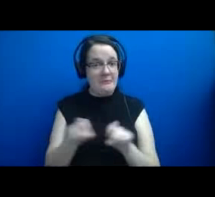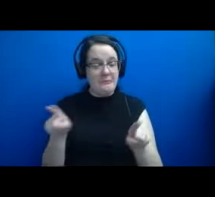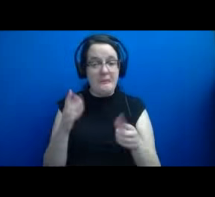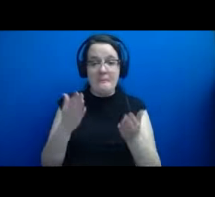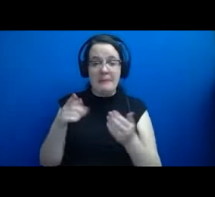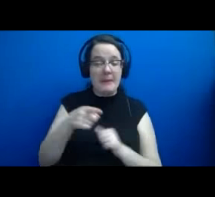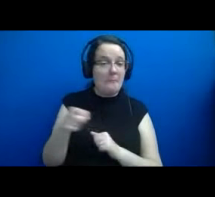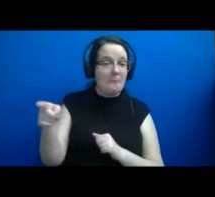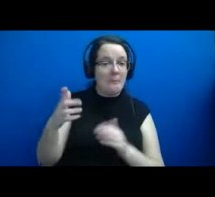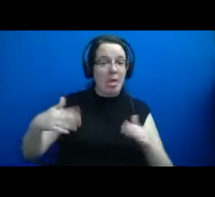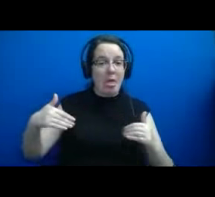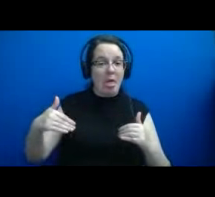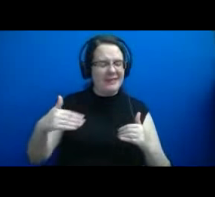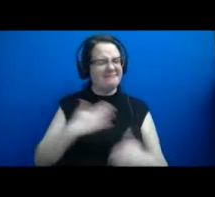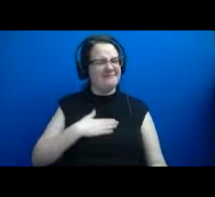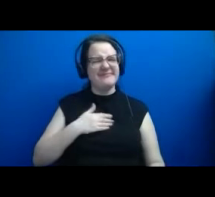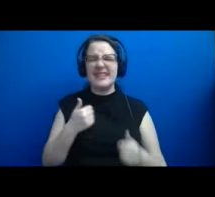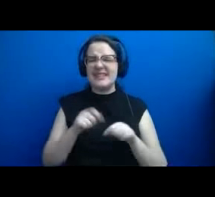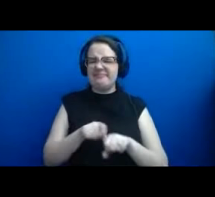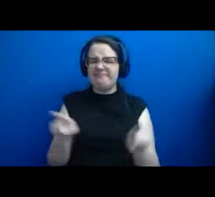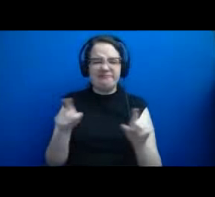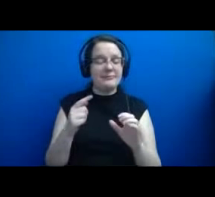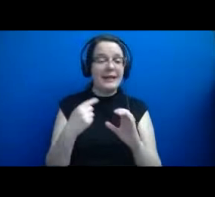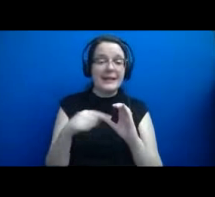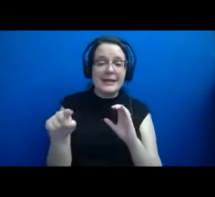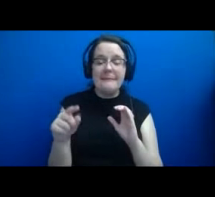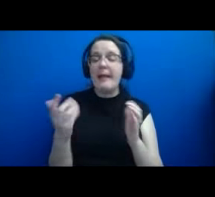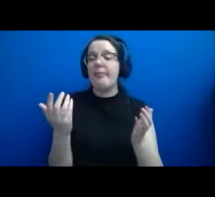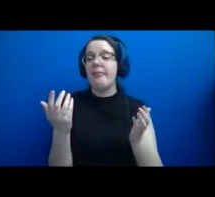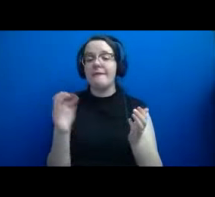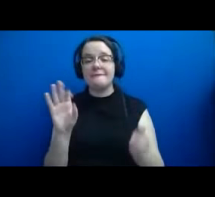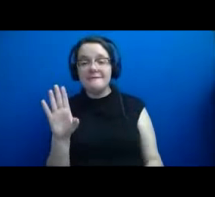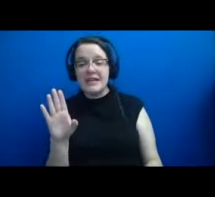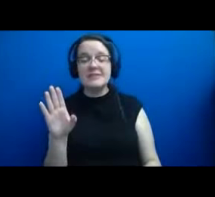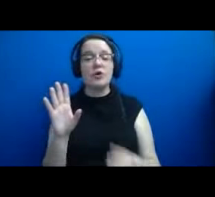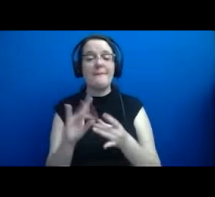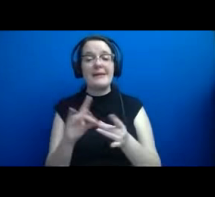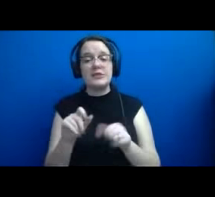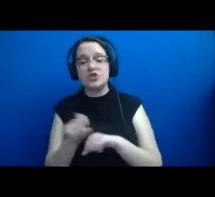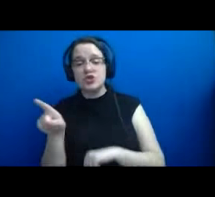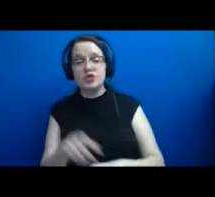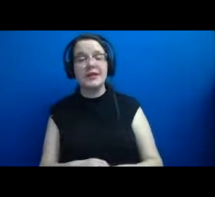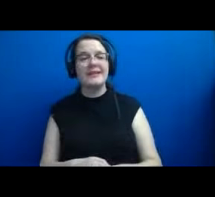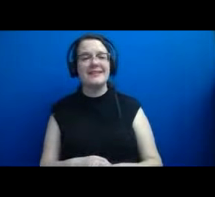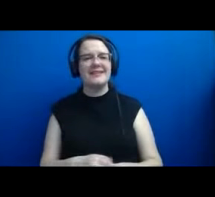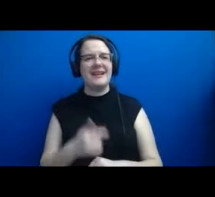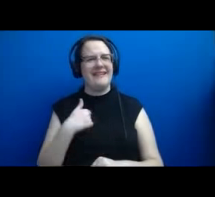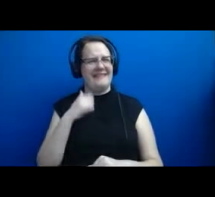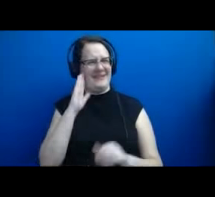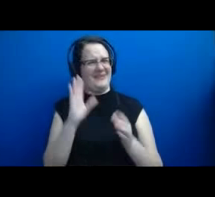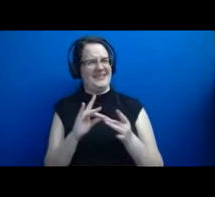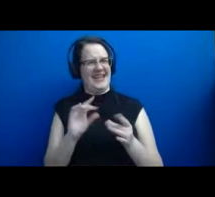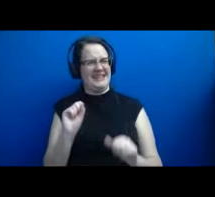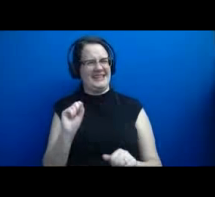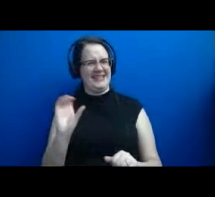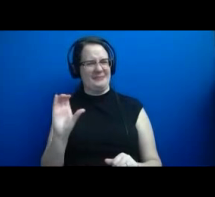taken it, just if you can send it out through your email or even Facebook Messenger, I will say Snapchat, but it may disappear.